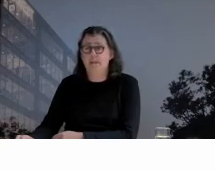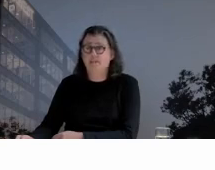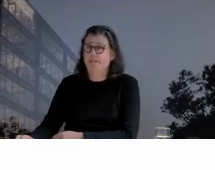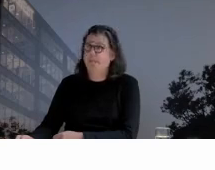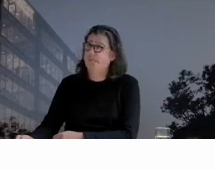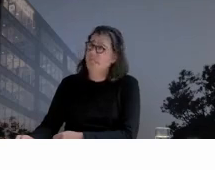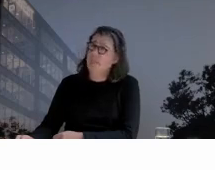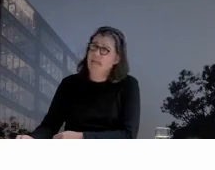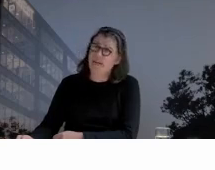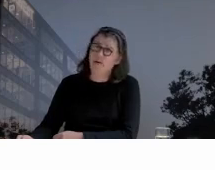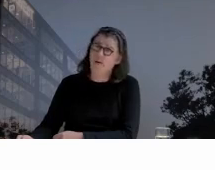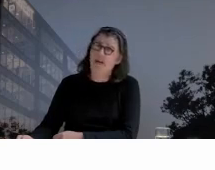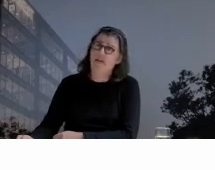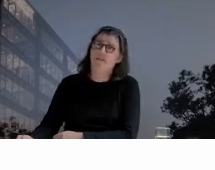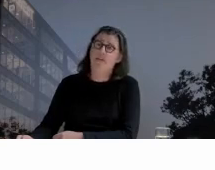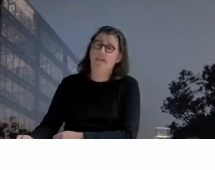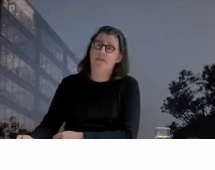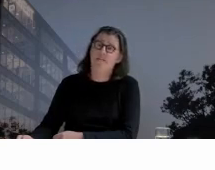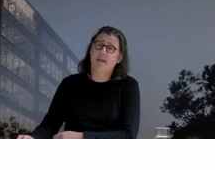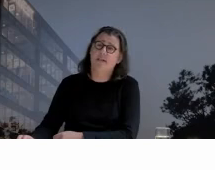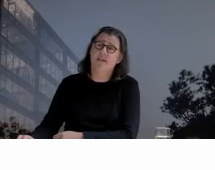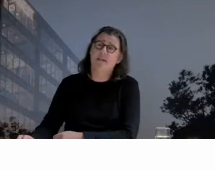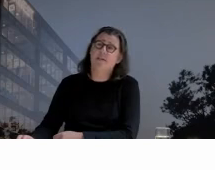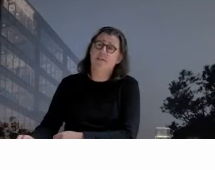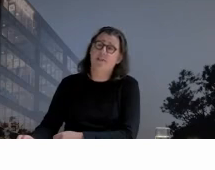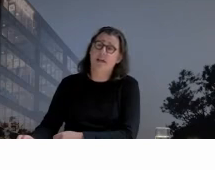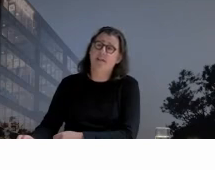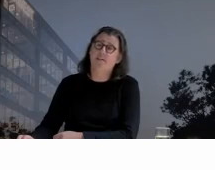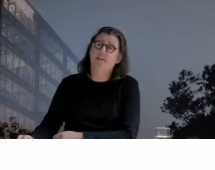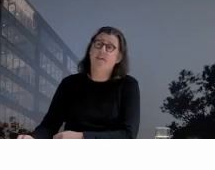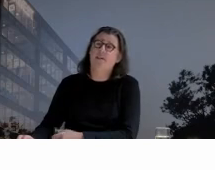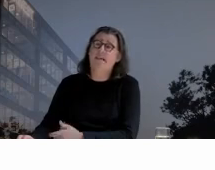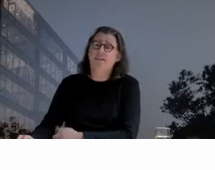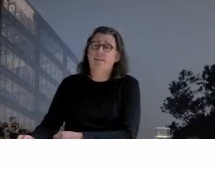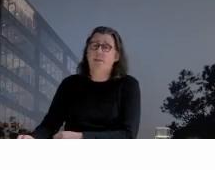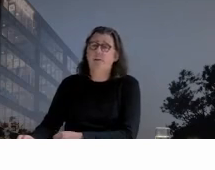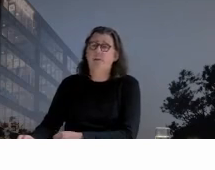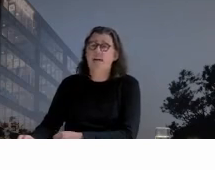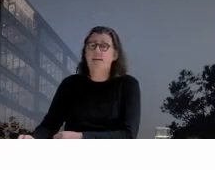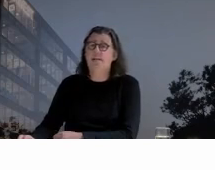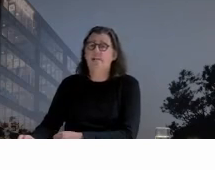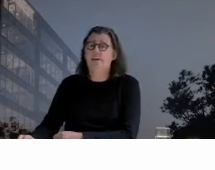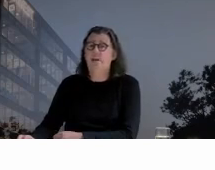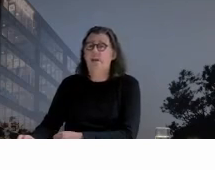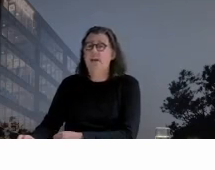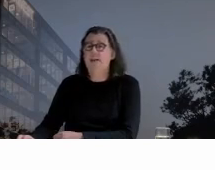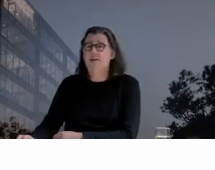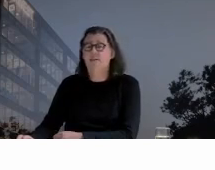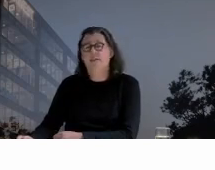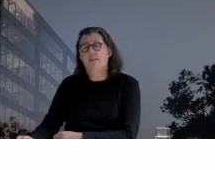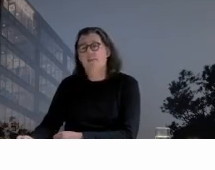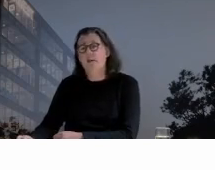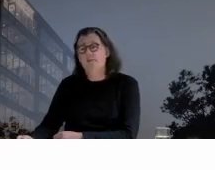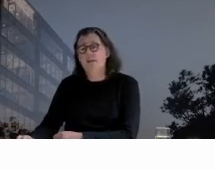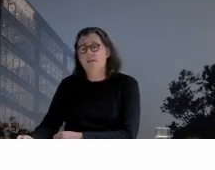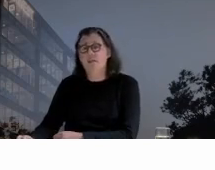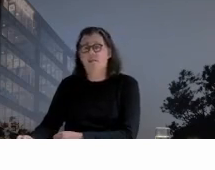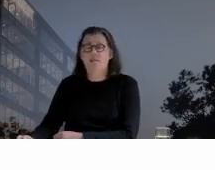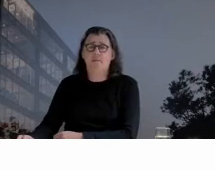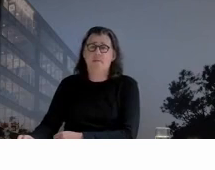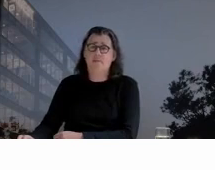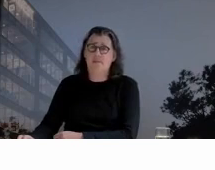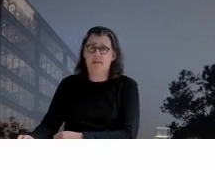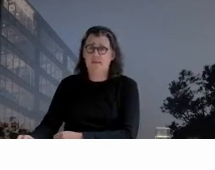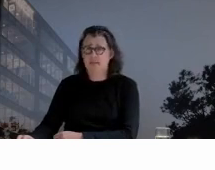the building, and they all have the biggest impact to change. Get to below that, internal linings represents